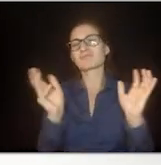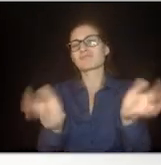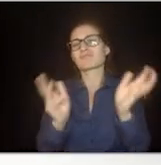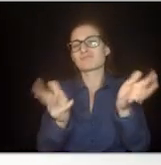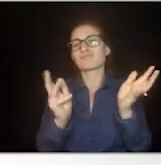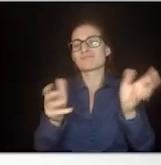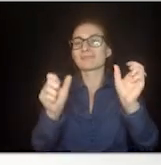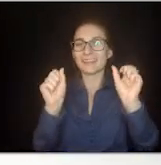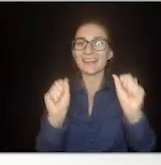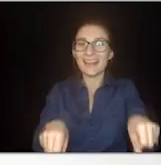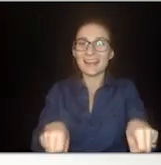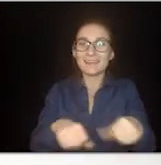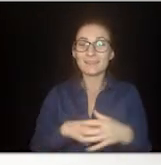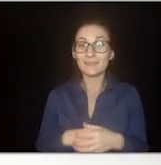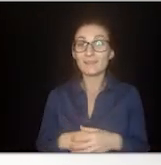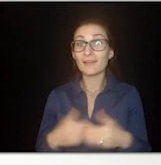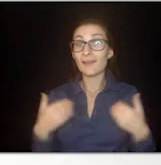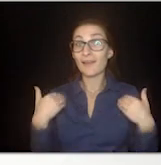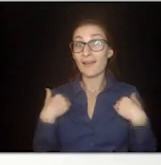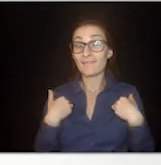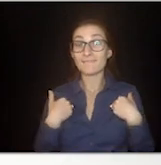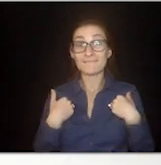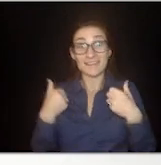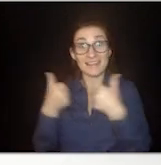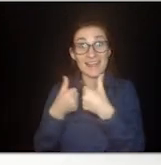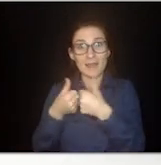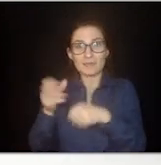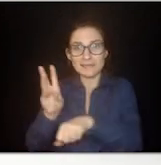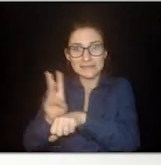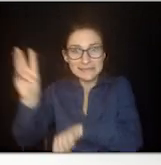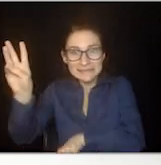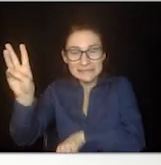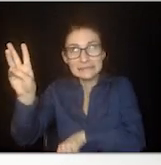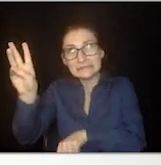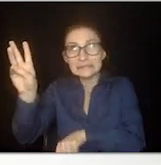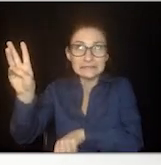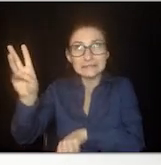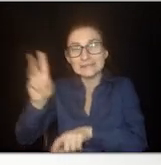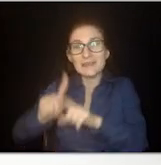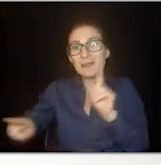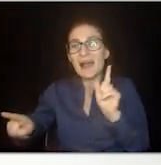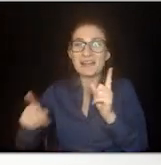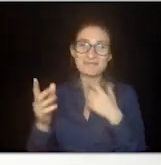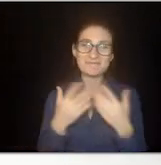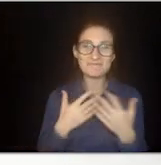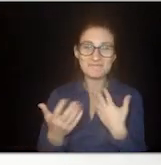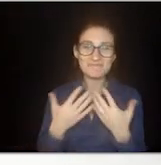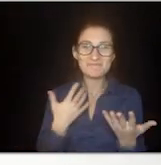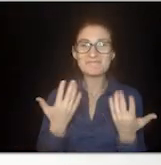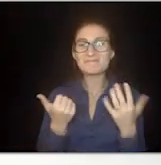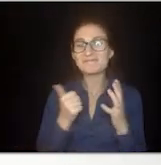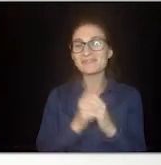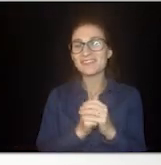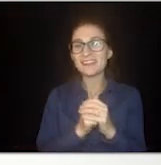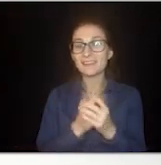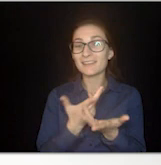stay. I've got a ball game at 6 o'clock, but other than that.